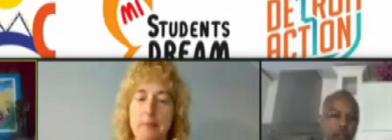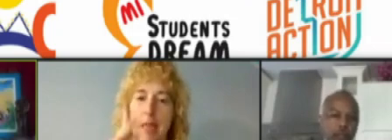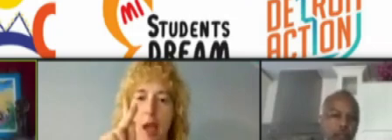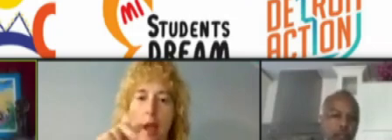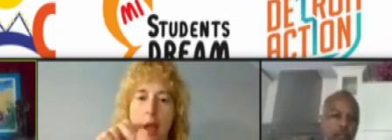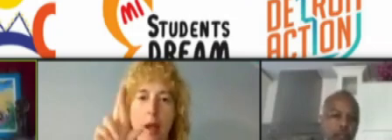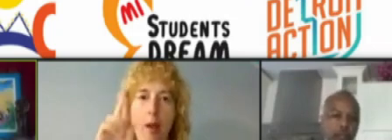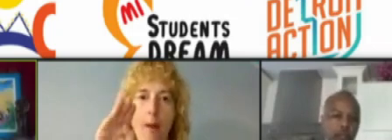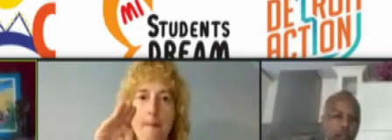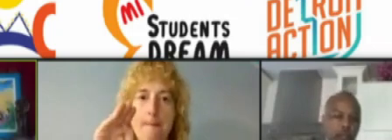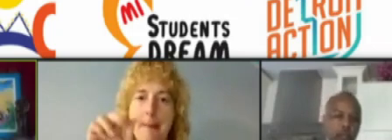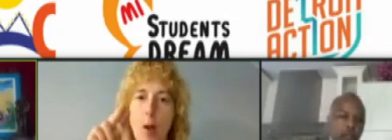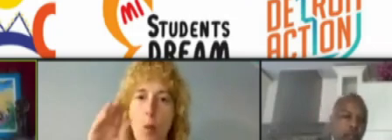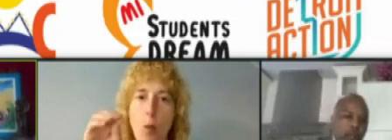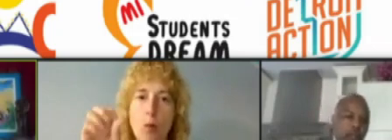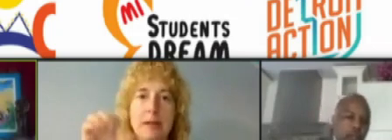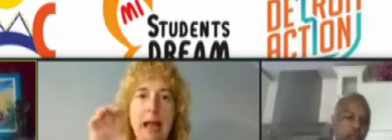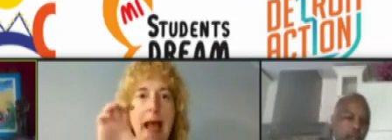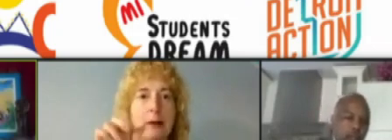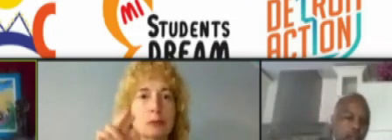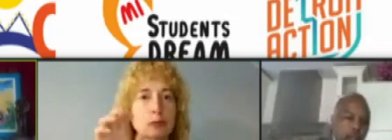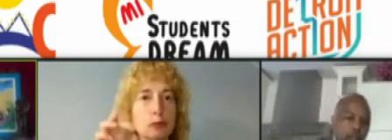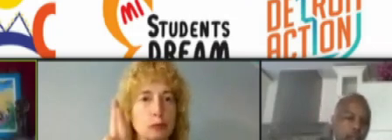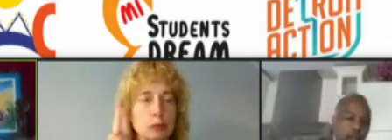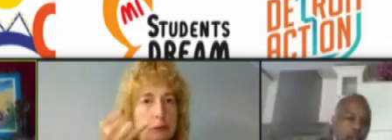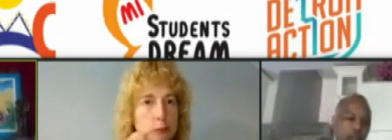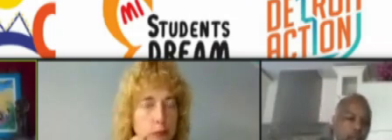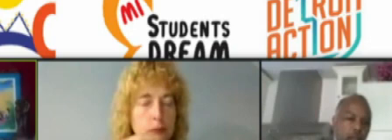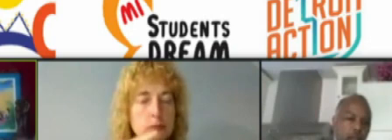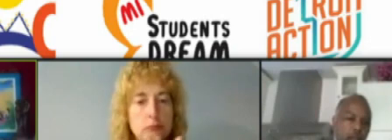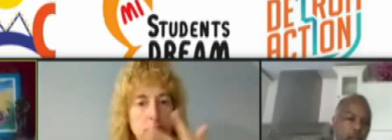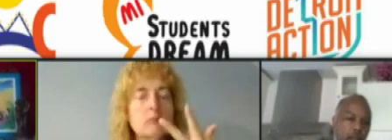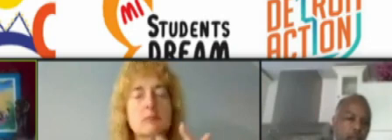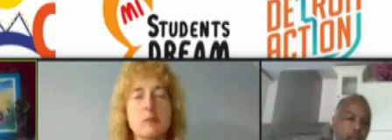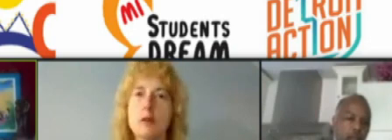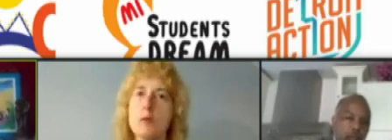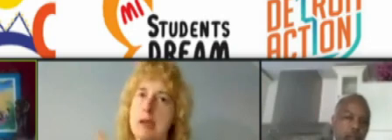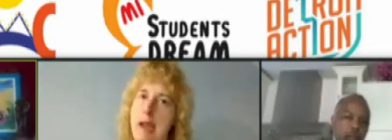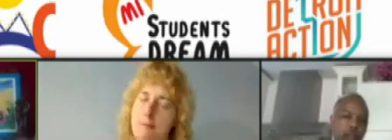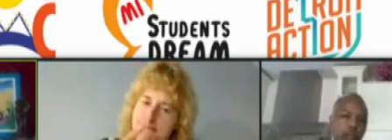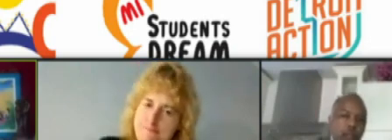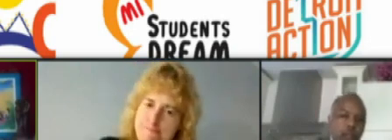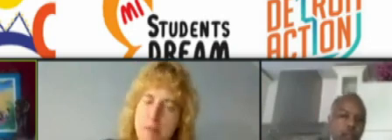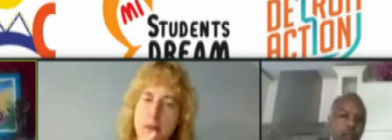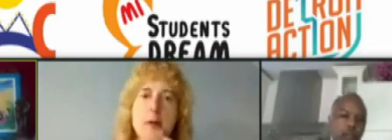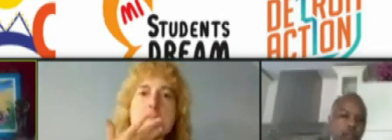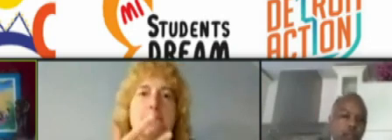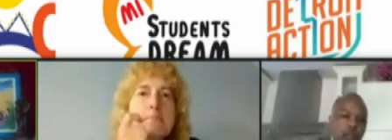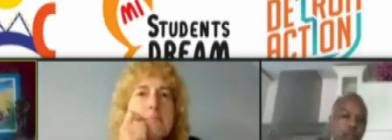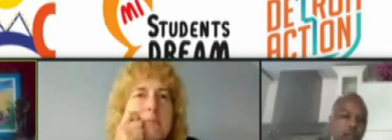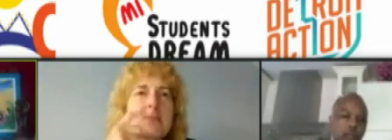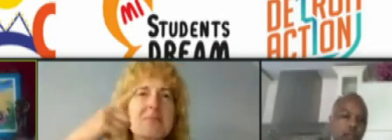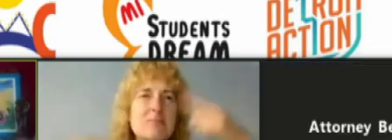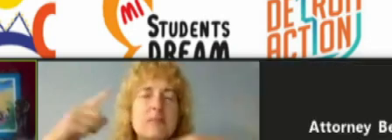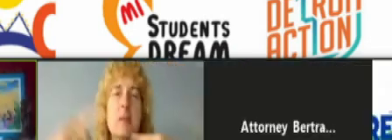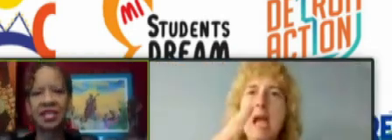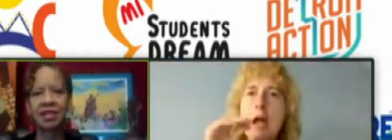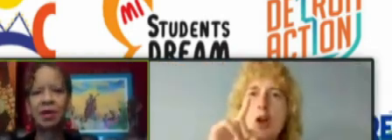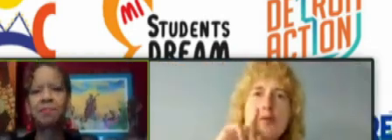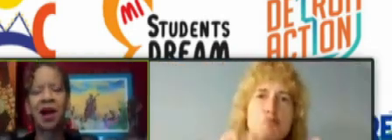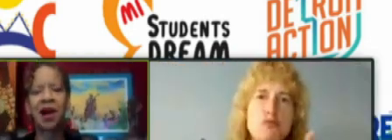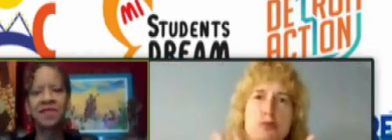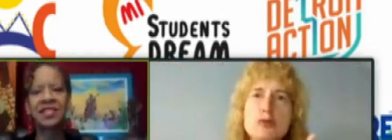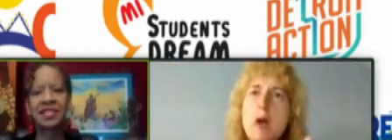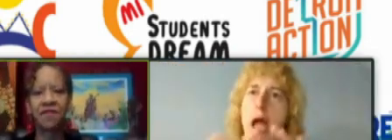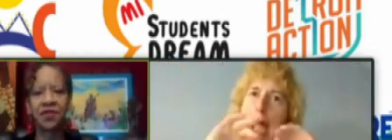talk about not only the issue of racial disparities, but talk about it in the context of research. How can the community